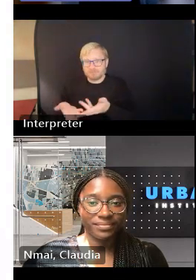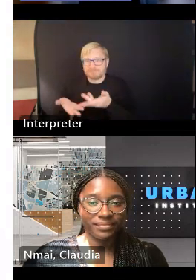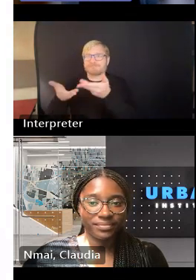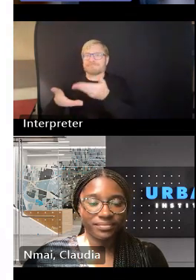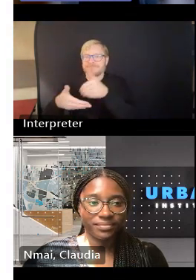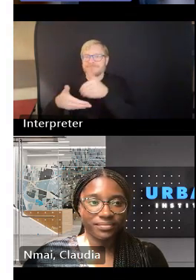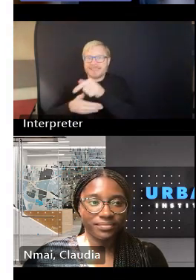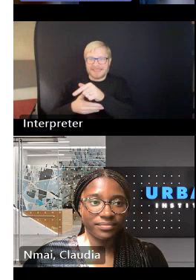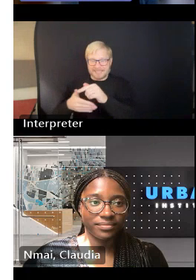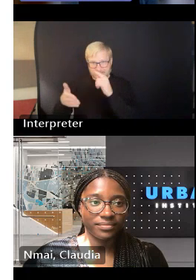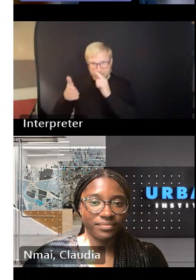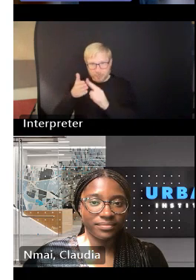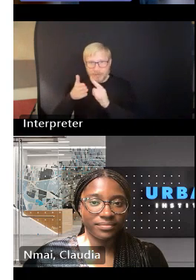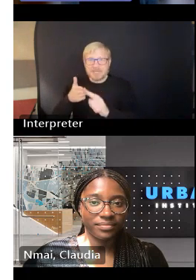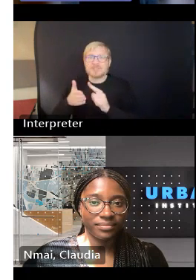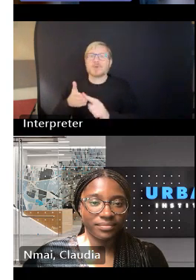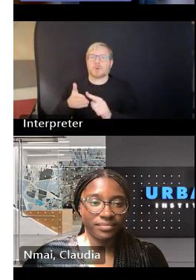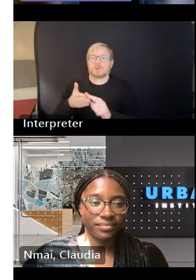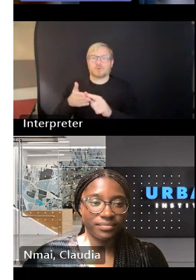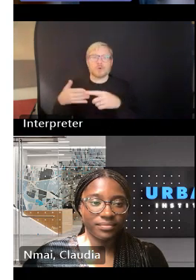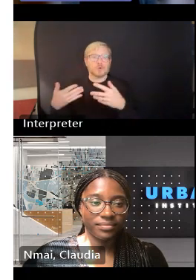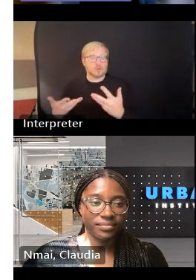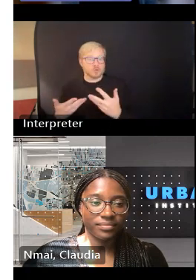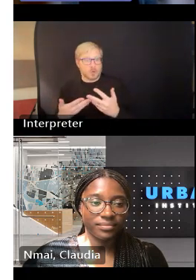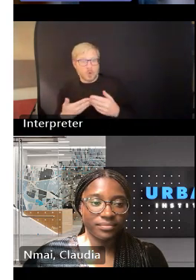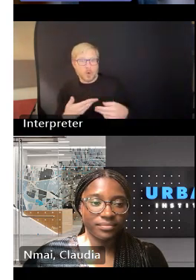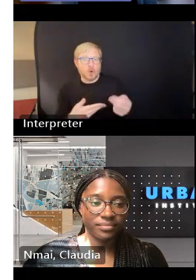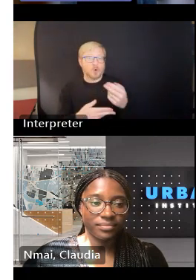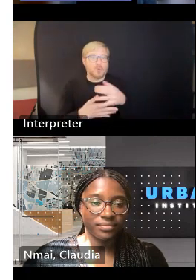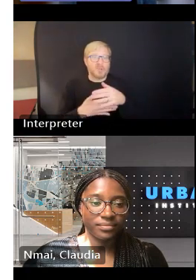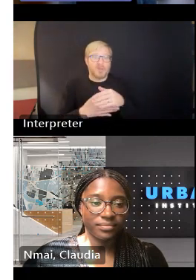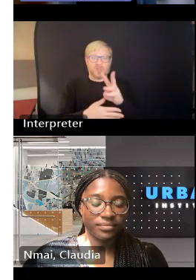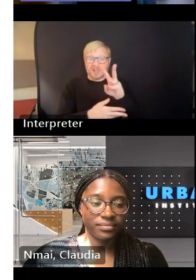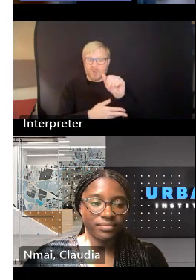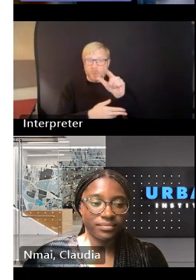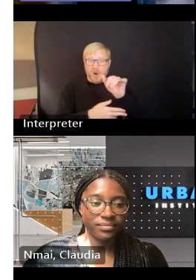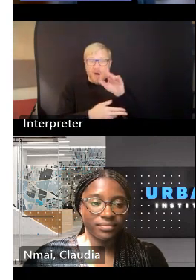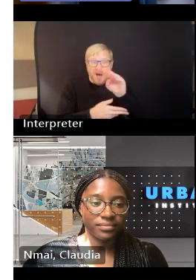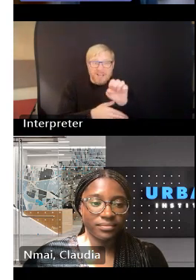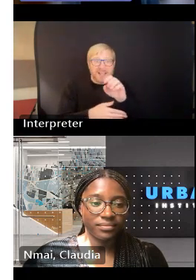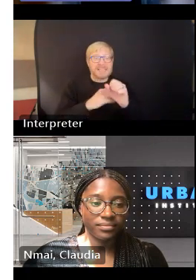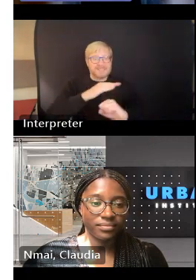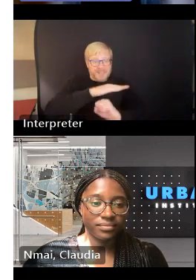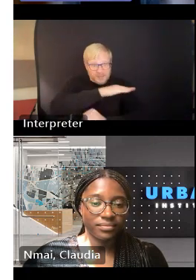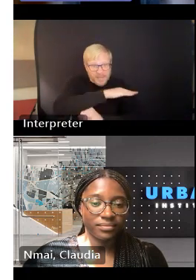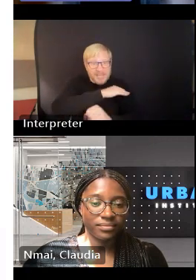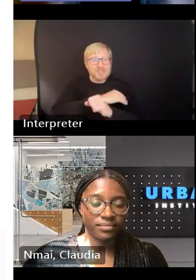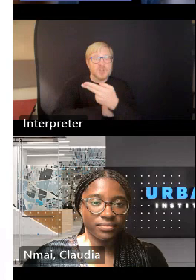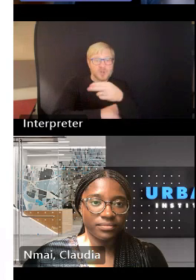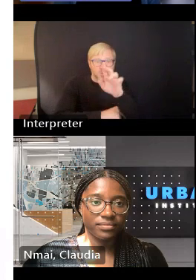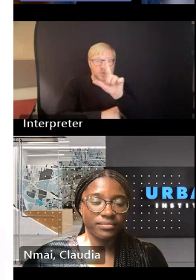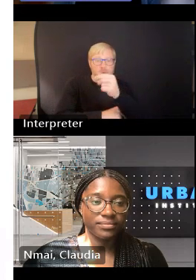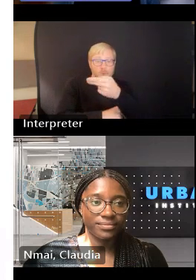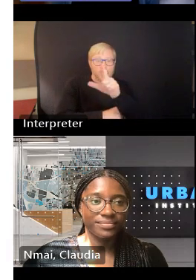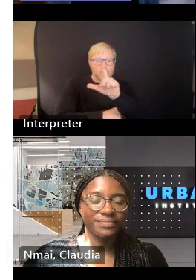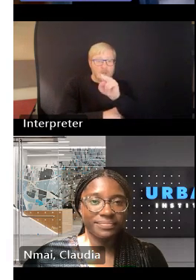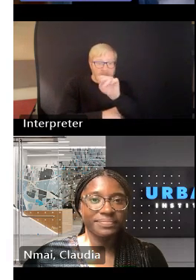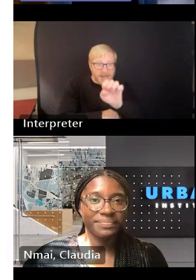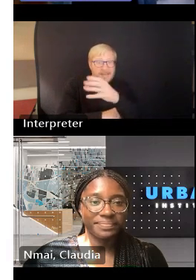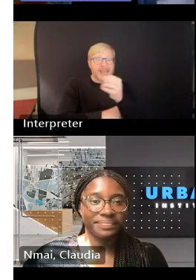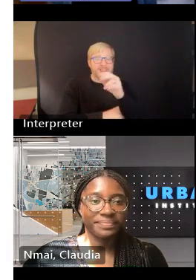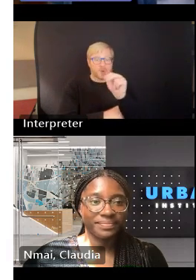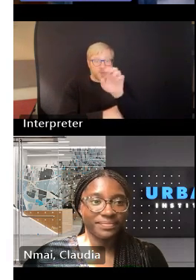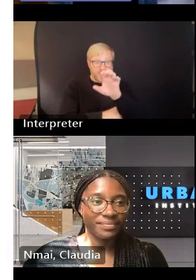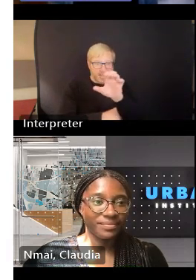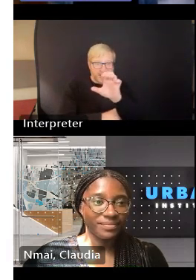includes Mending the Sacred Hoop in Minnesota, Hugh Lane Wellness Foundation in Pennsylvania, and the North Carolina Coalition Against Domestic Violence. All right,